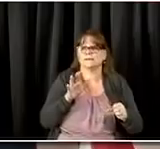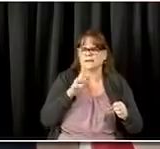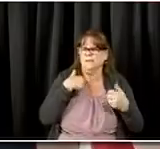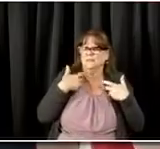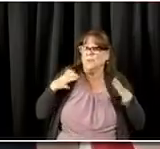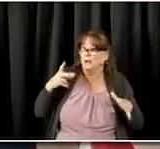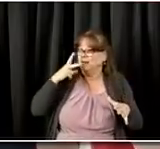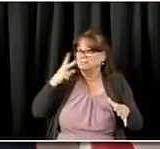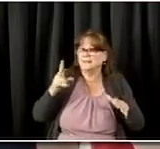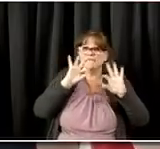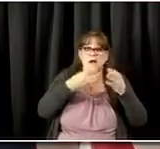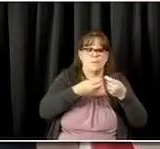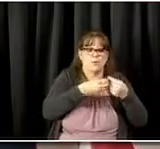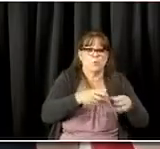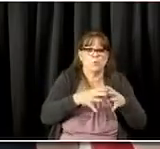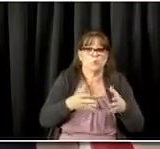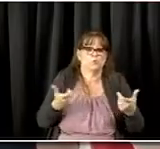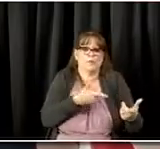have.